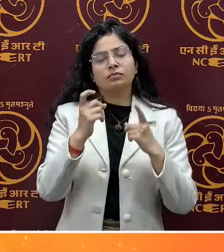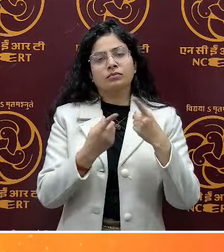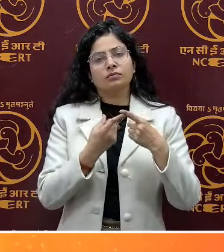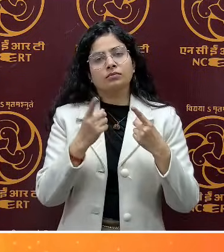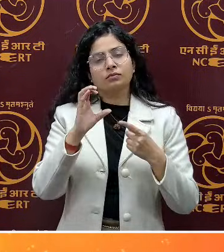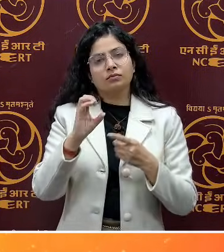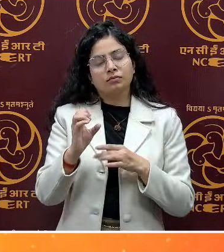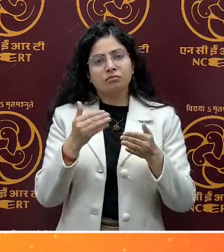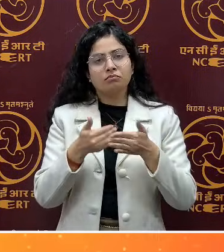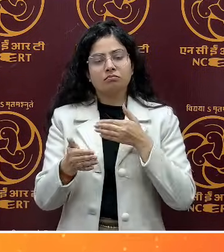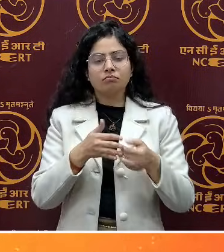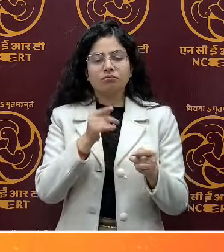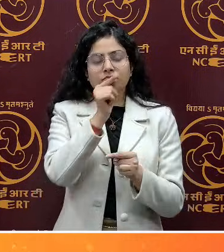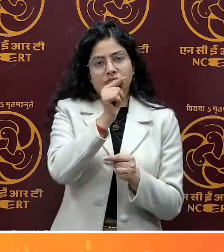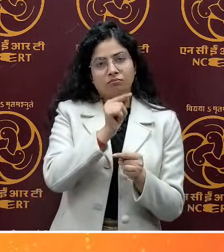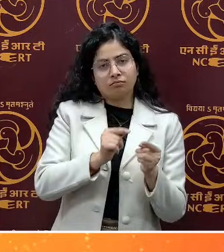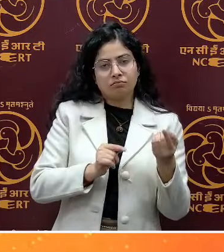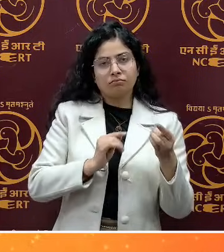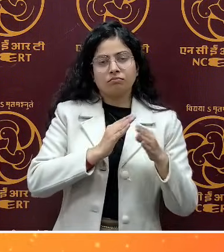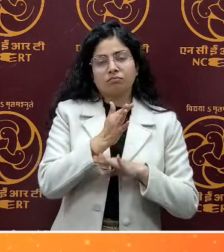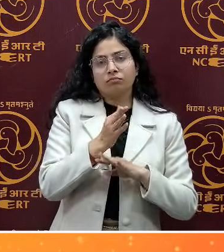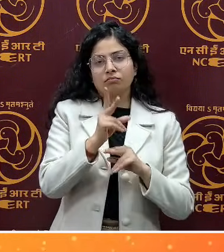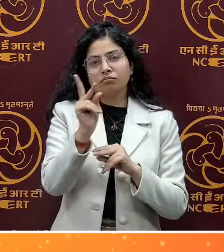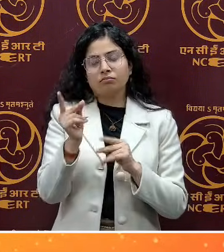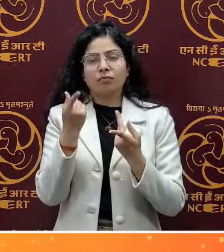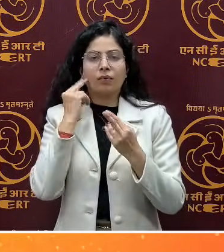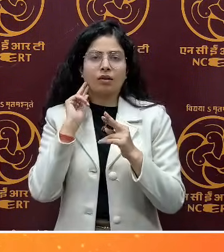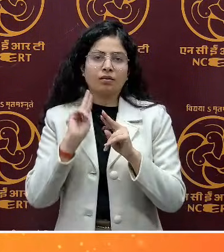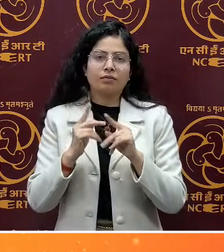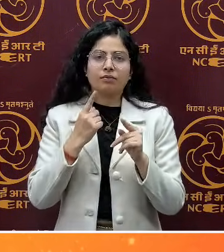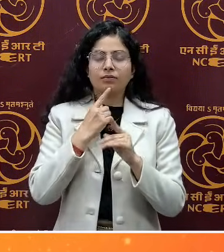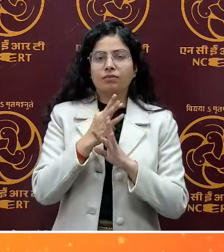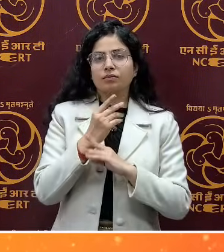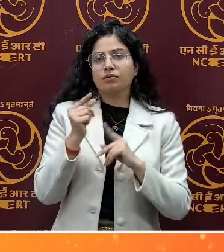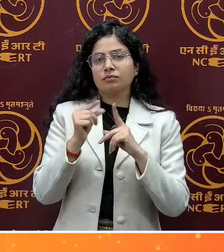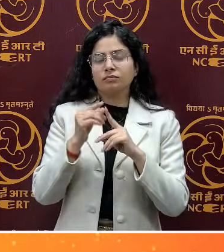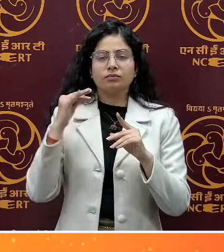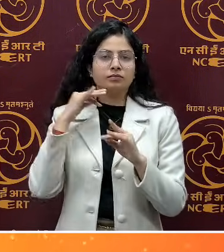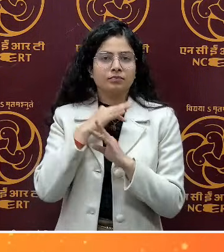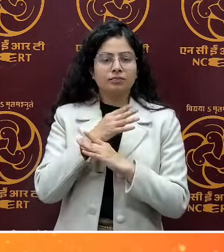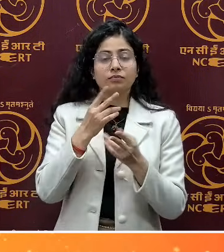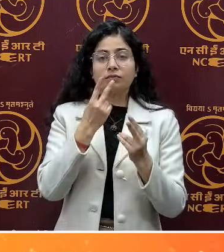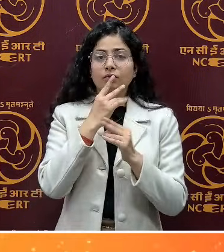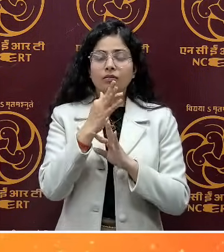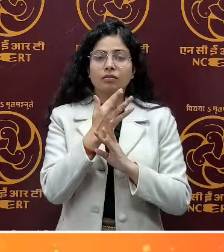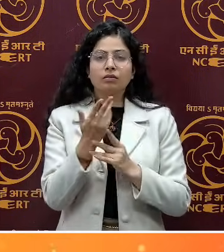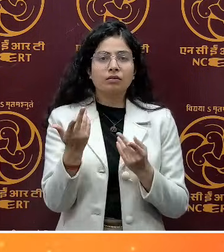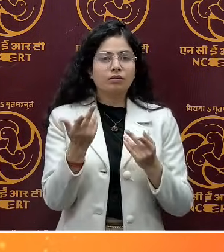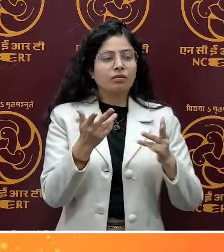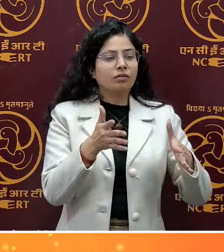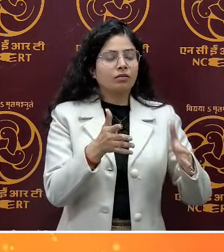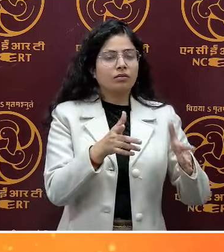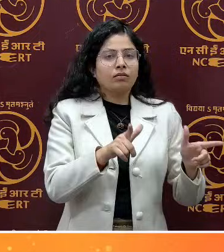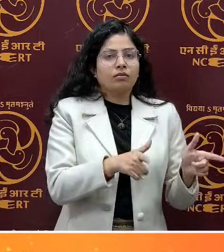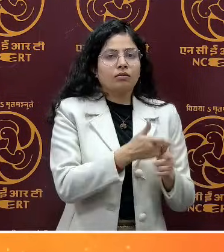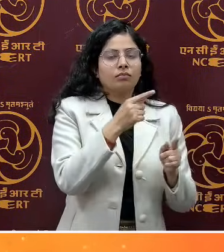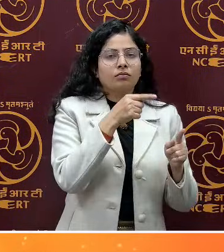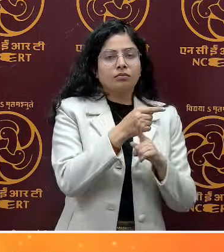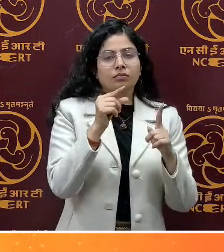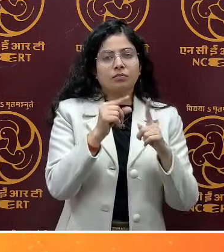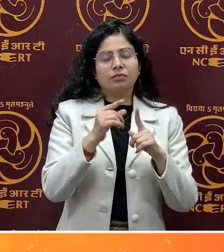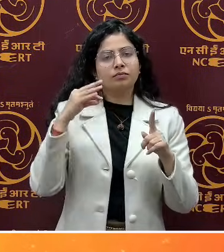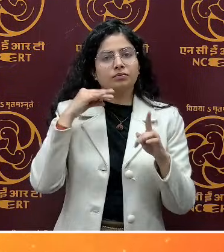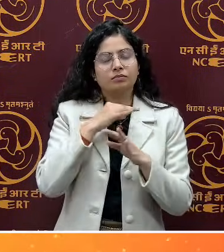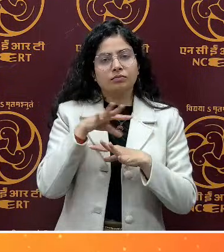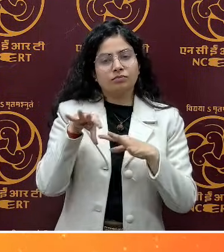affected. Pollution, when it increases, see, plants also have certain capacity to hold up to the pollution,